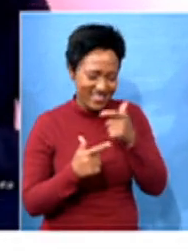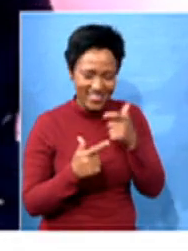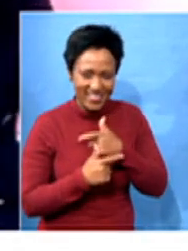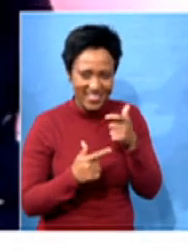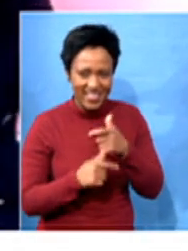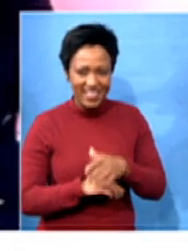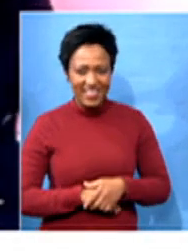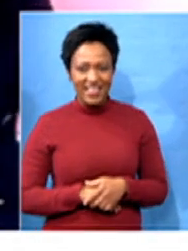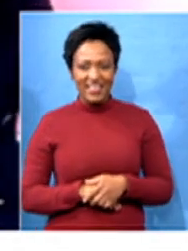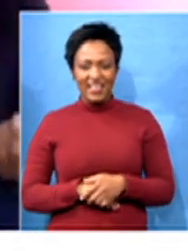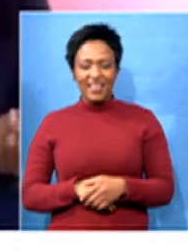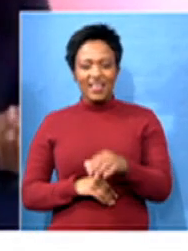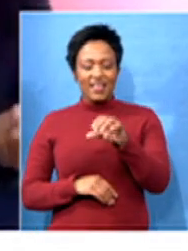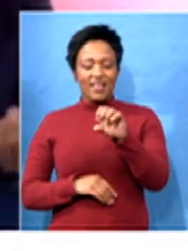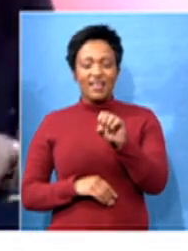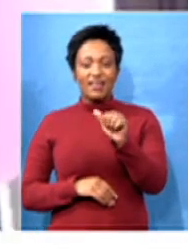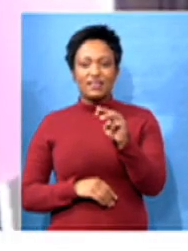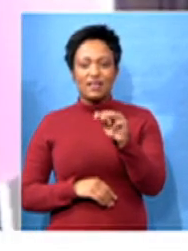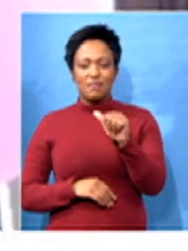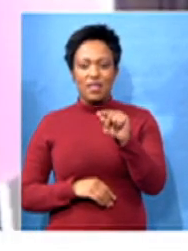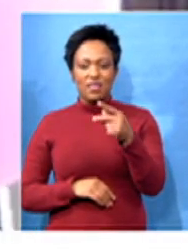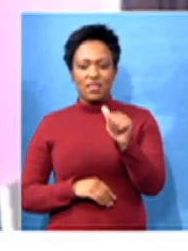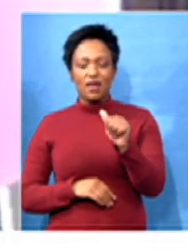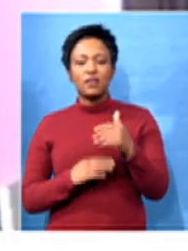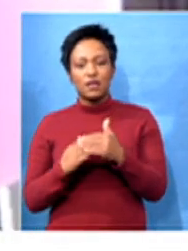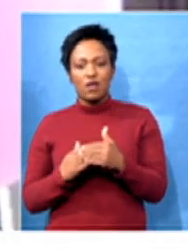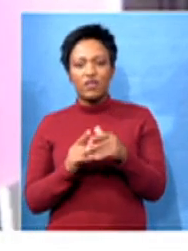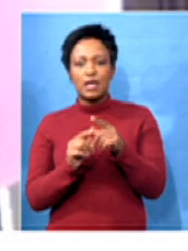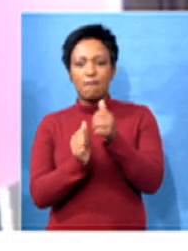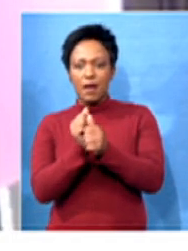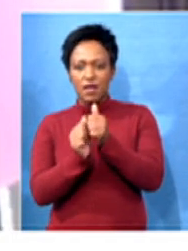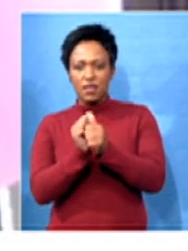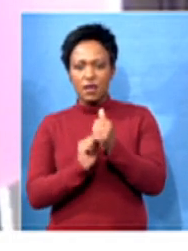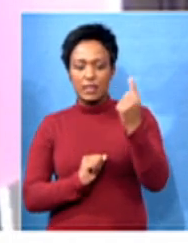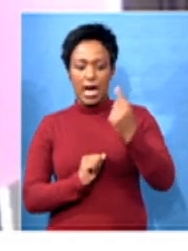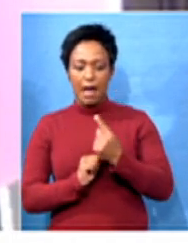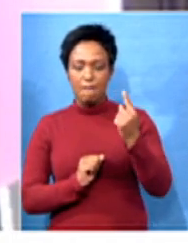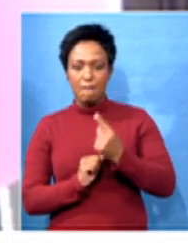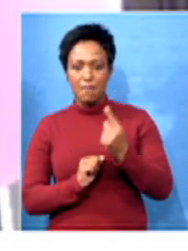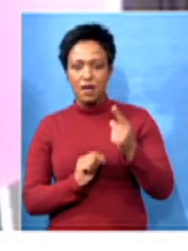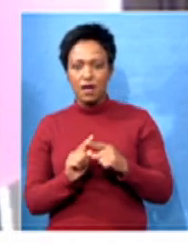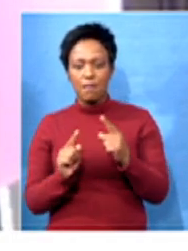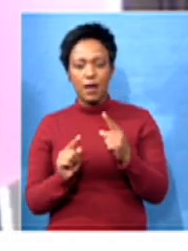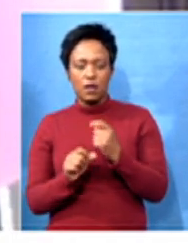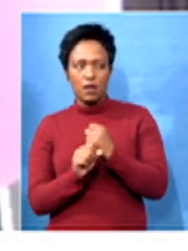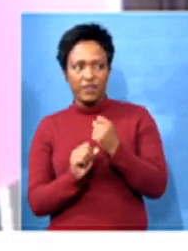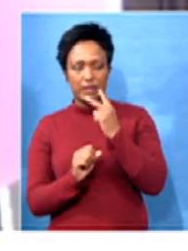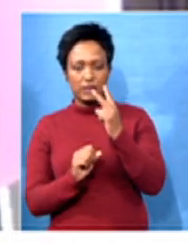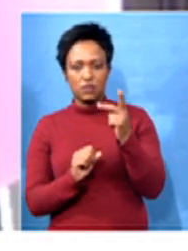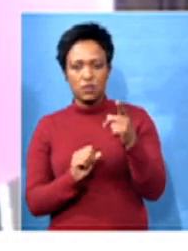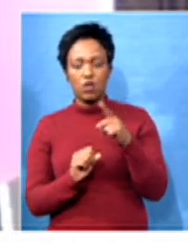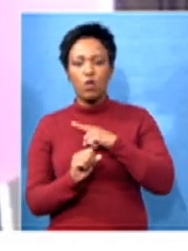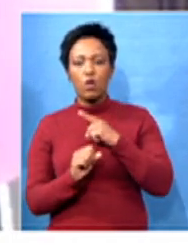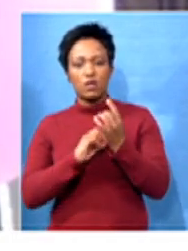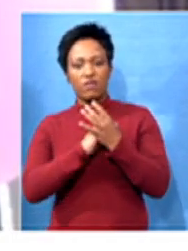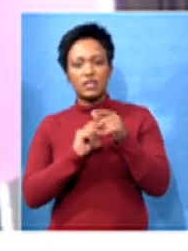Well, Samantha's the lady I live with. She takes care of me. My brothers always, you know, come around, although I don't see them. They do drive-bys.